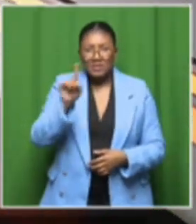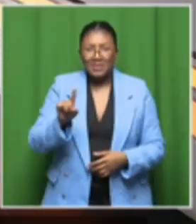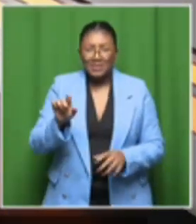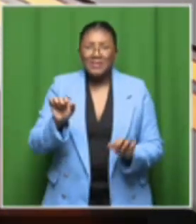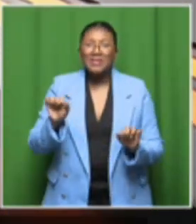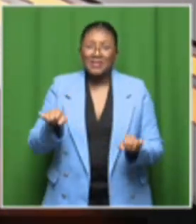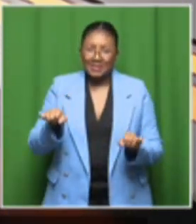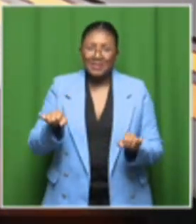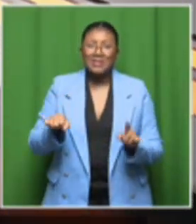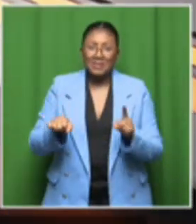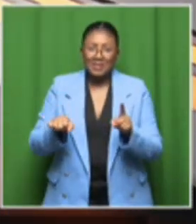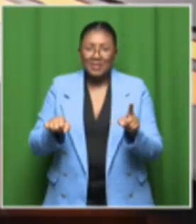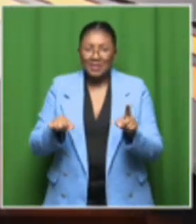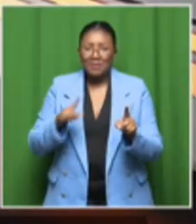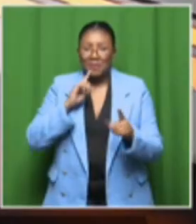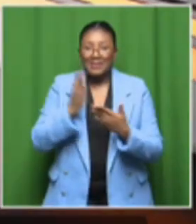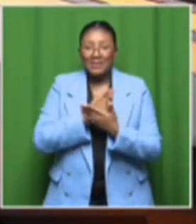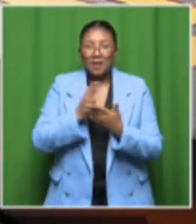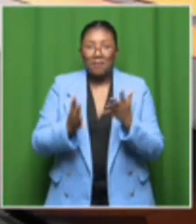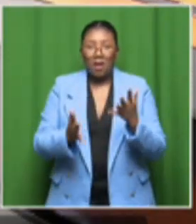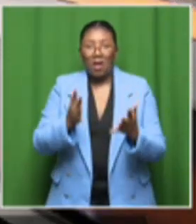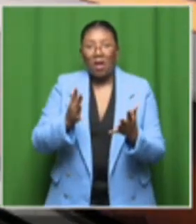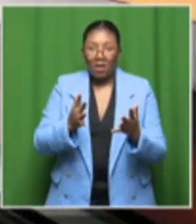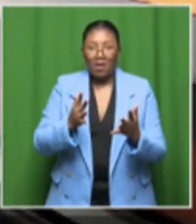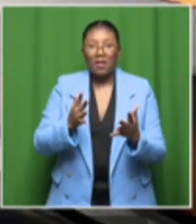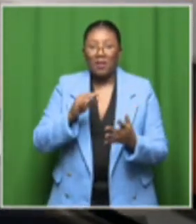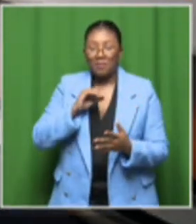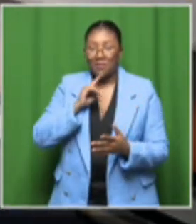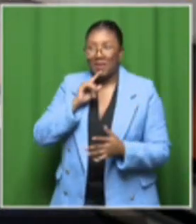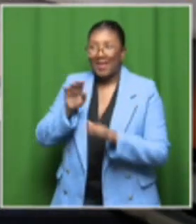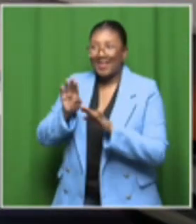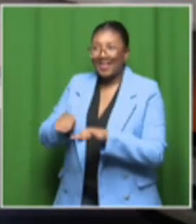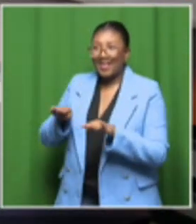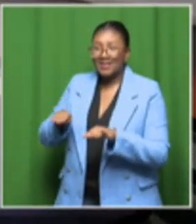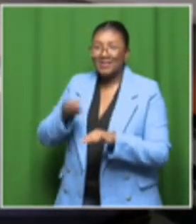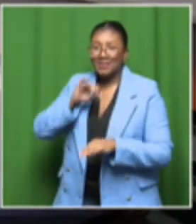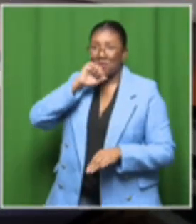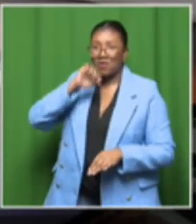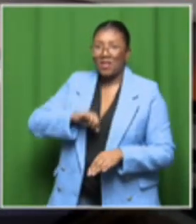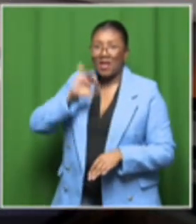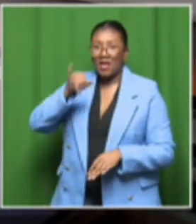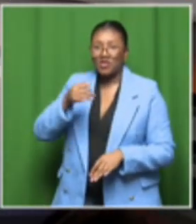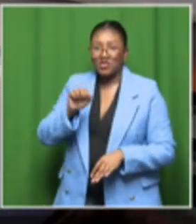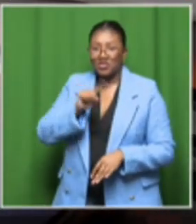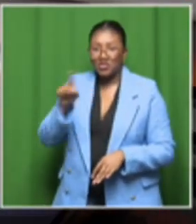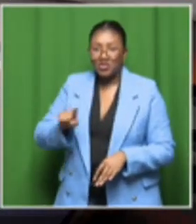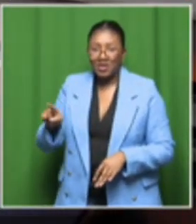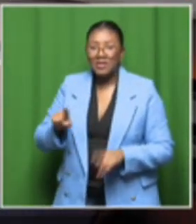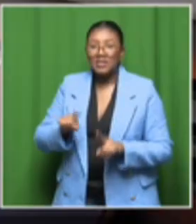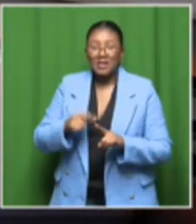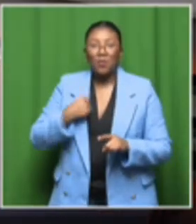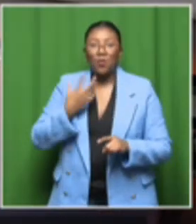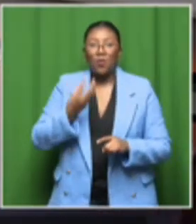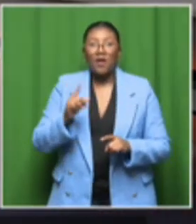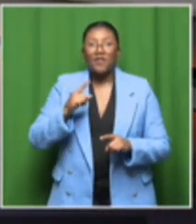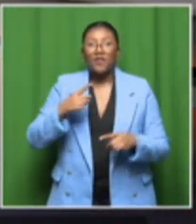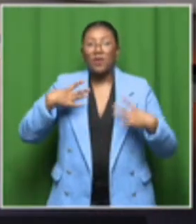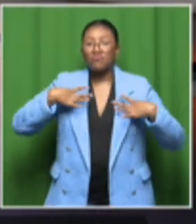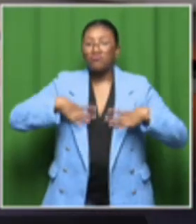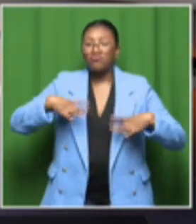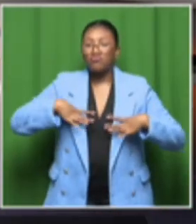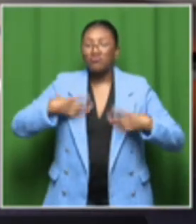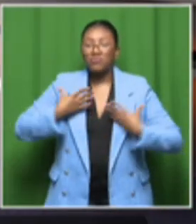because they're hesitant with the name, like Kids Love Jazz. Okay. So this one time, because we have merch, so we're selling merch, and this lady